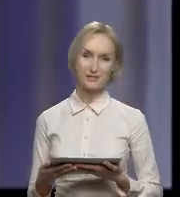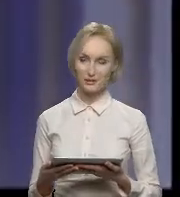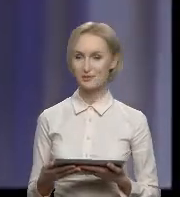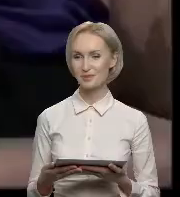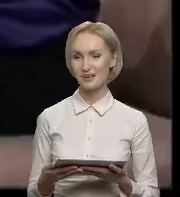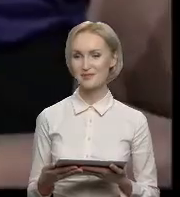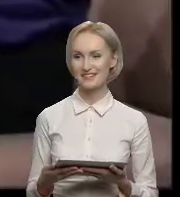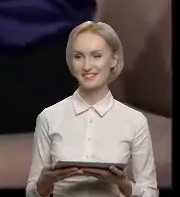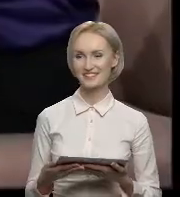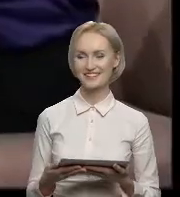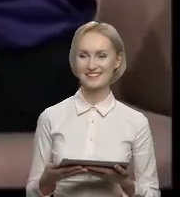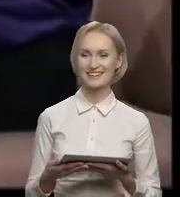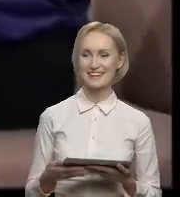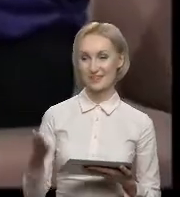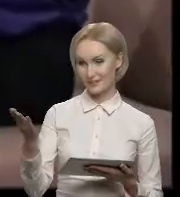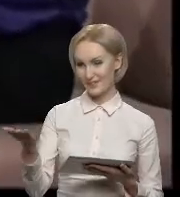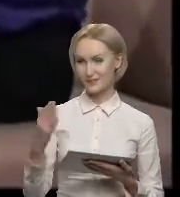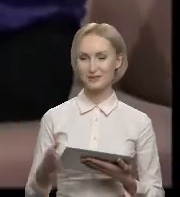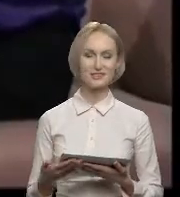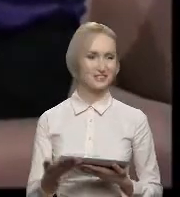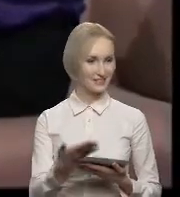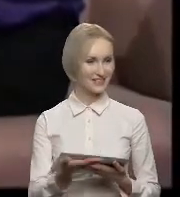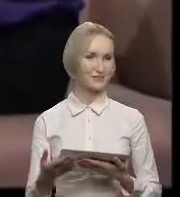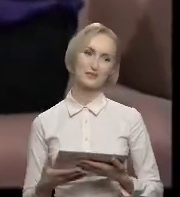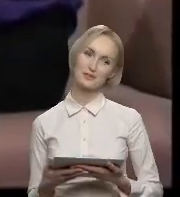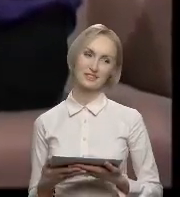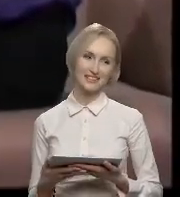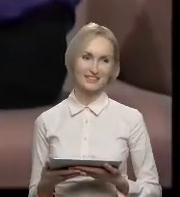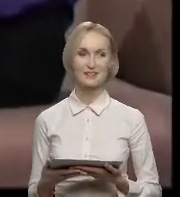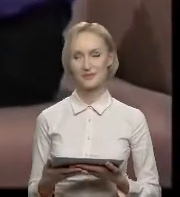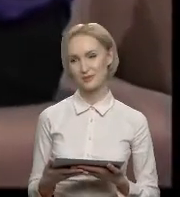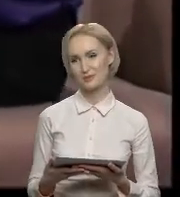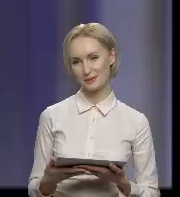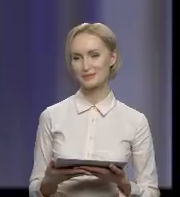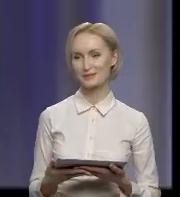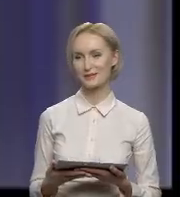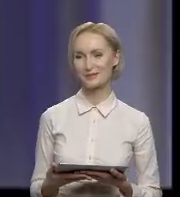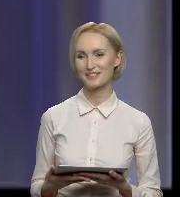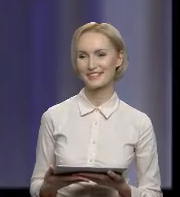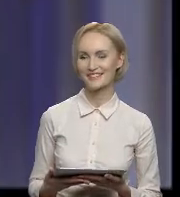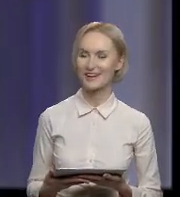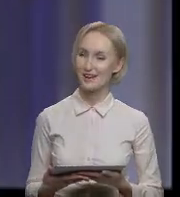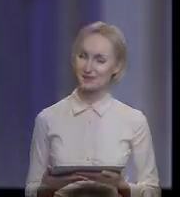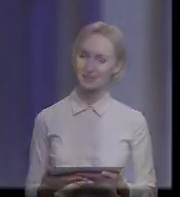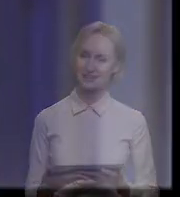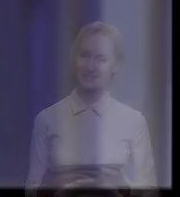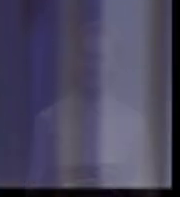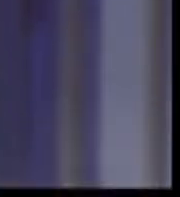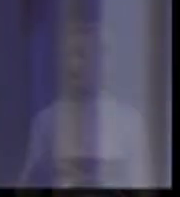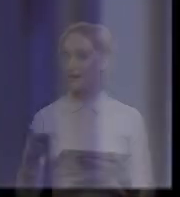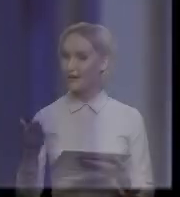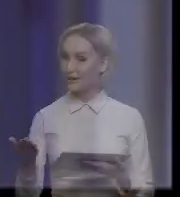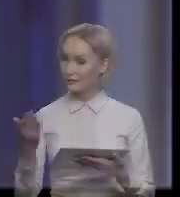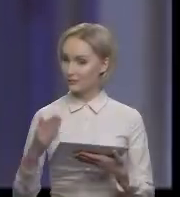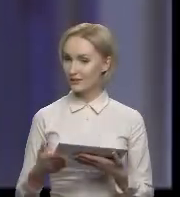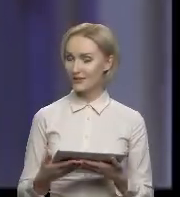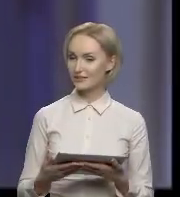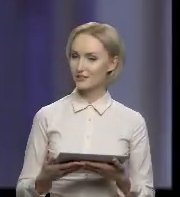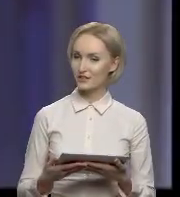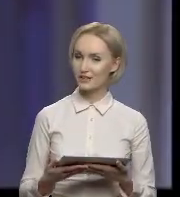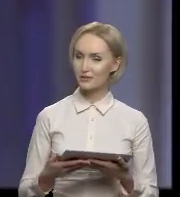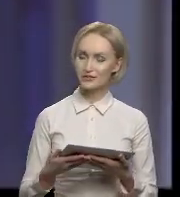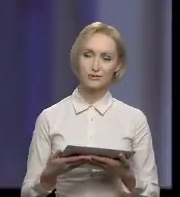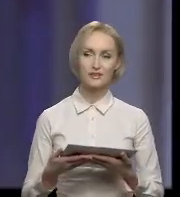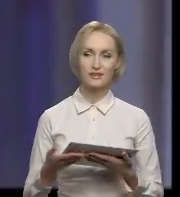baby boy. So you put the mother of your kid in a tent, then you disappeared for months? Are you kidding me? That's okay? That's a lie,